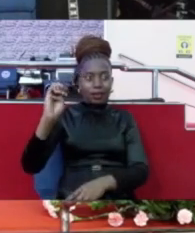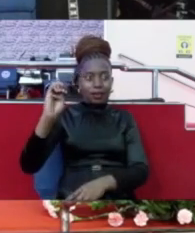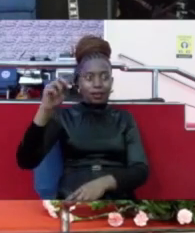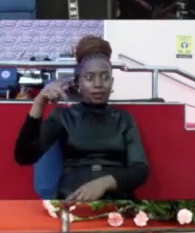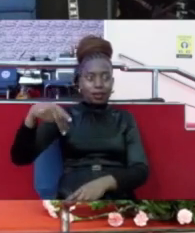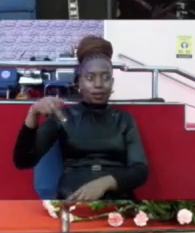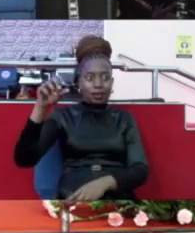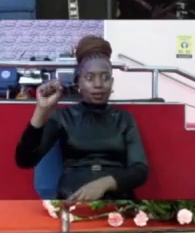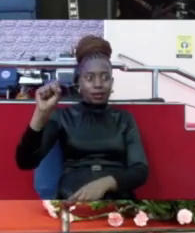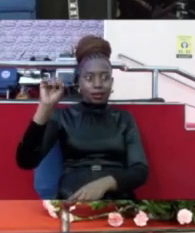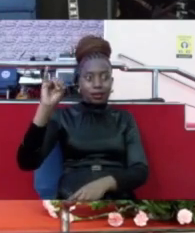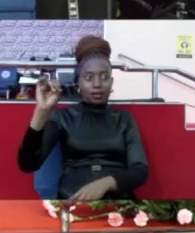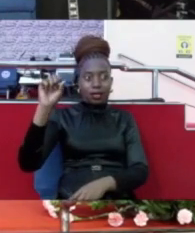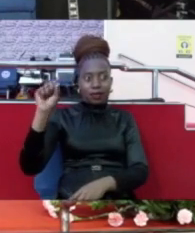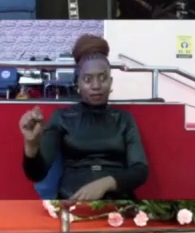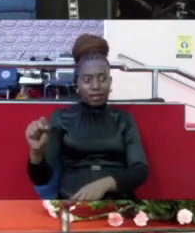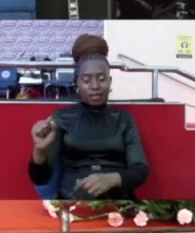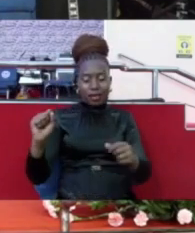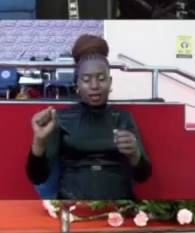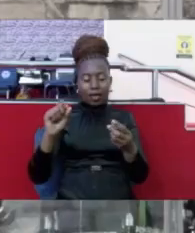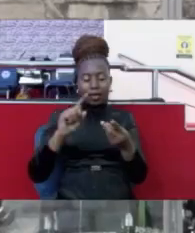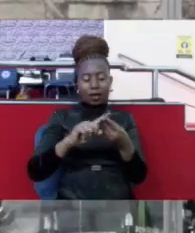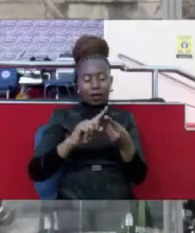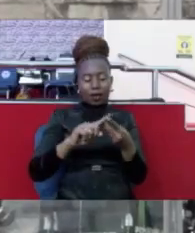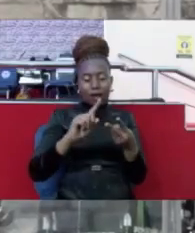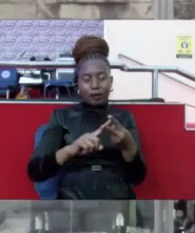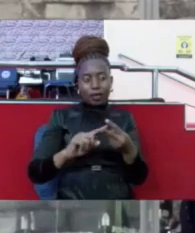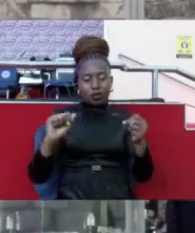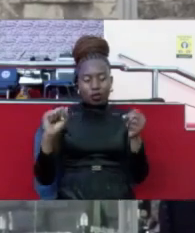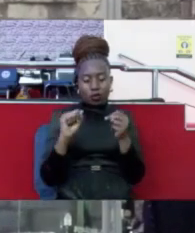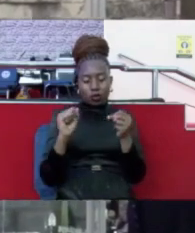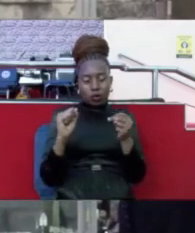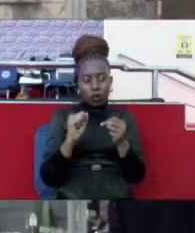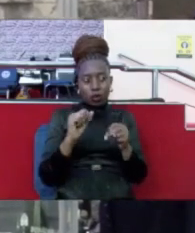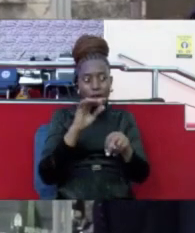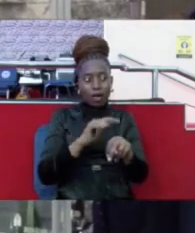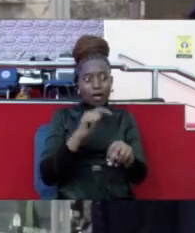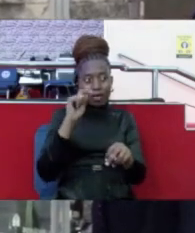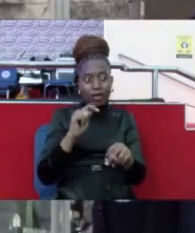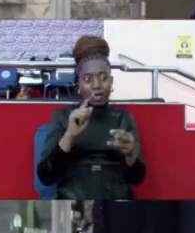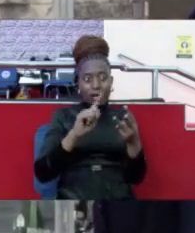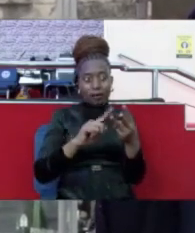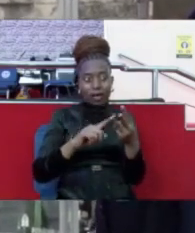typhoid. Sepsis, malaria na typhoid. And out of them all, the Lord has delivered me.